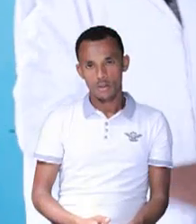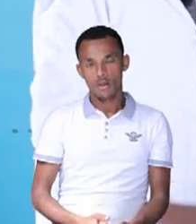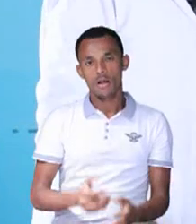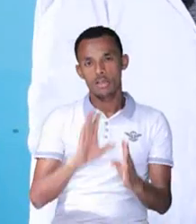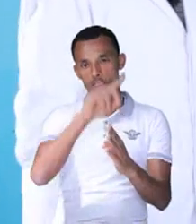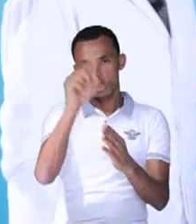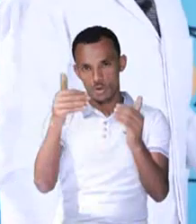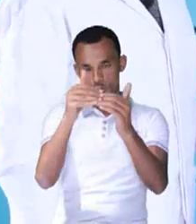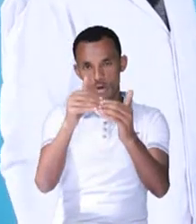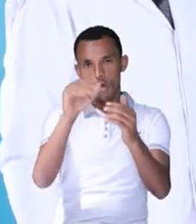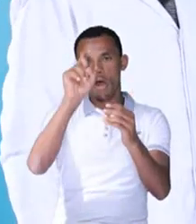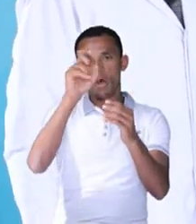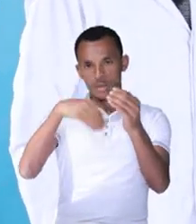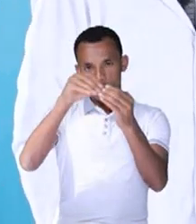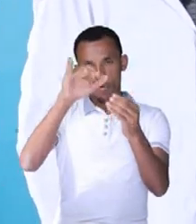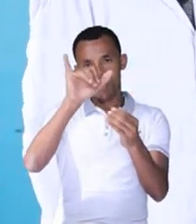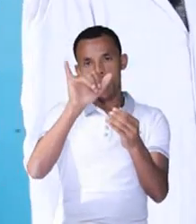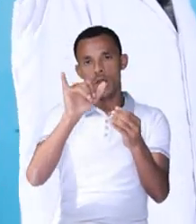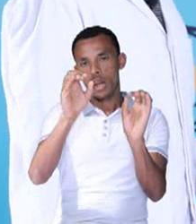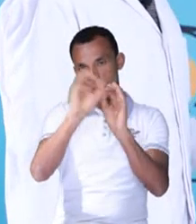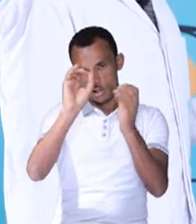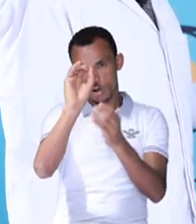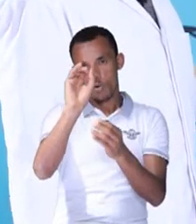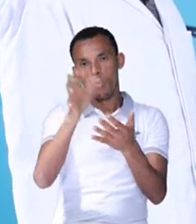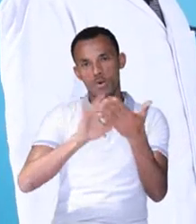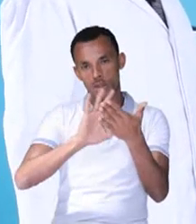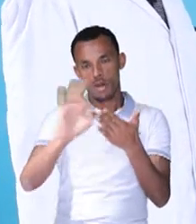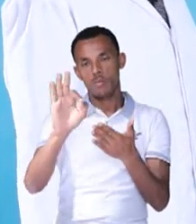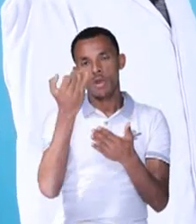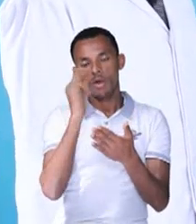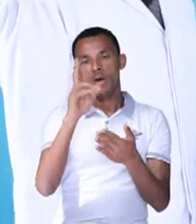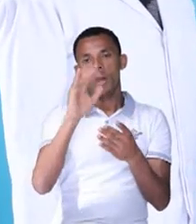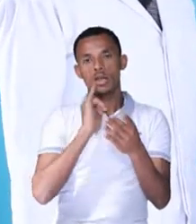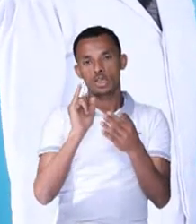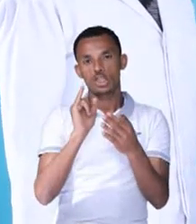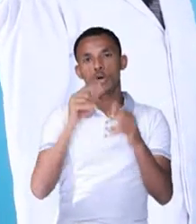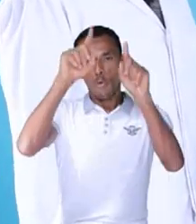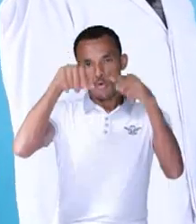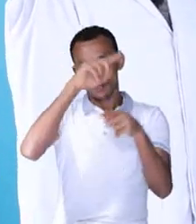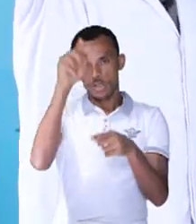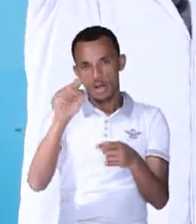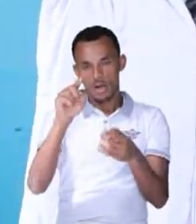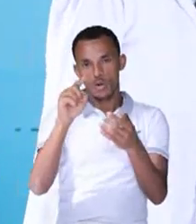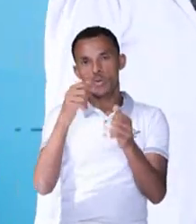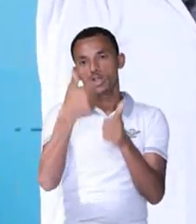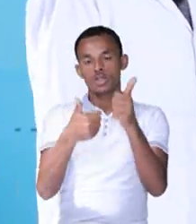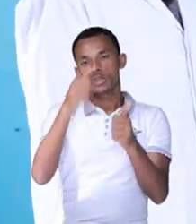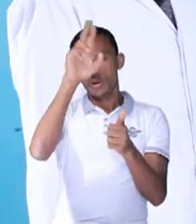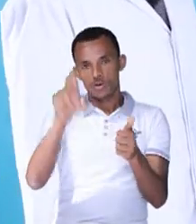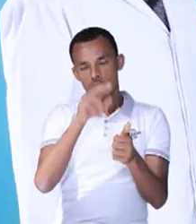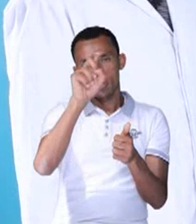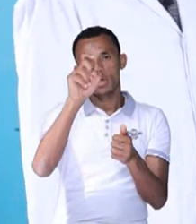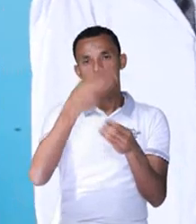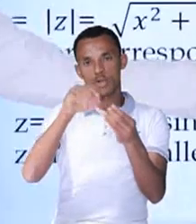Let z is equal to x plus y be a non-zero complex number. If r it is the modulus of z, which is the square root of x squared plus